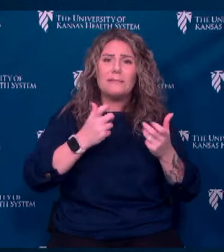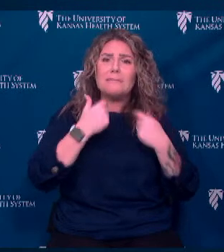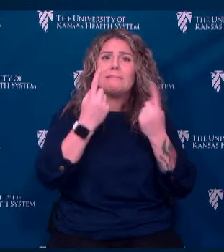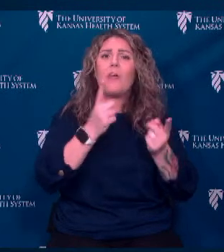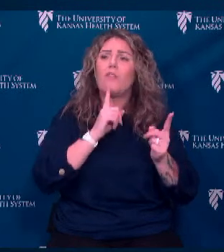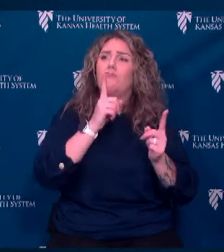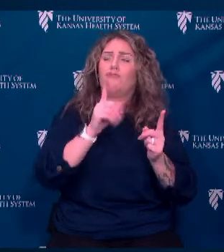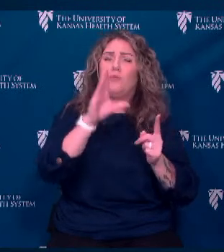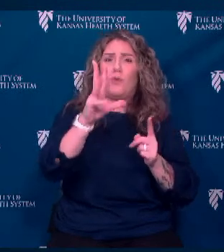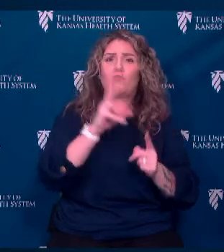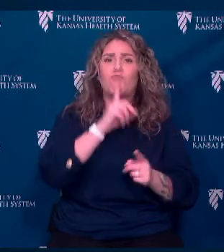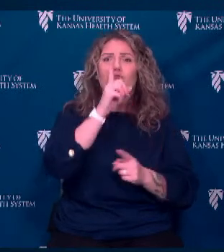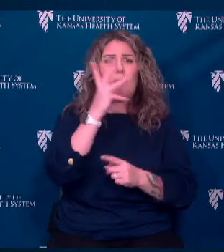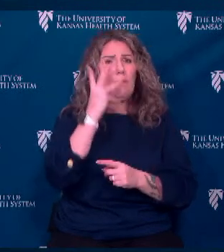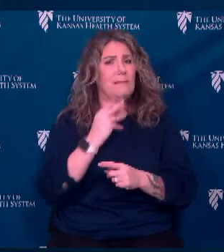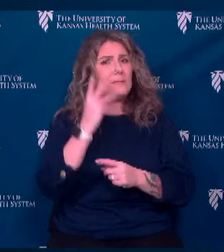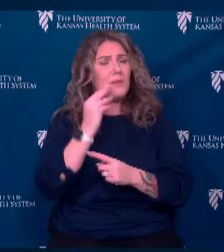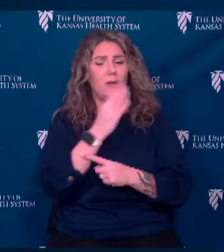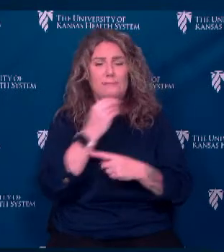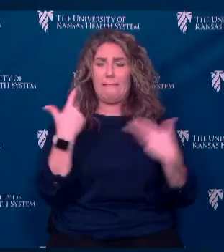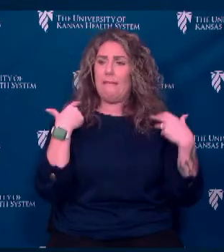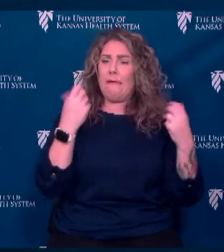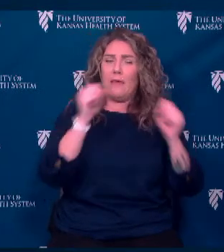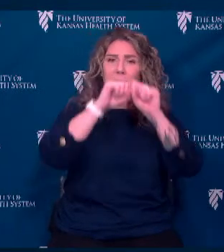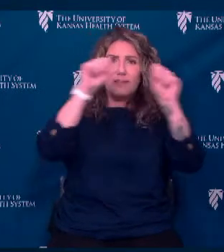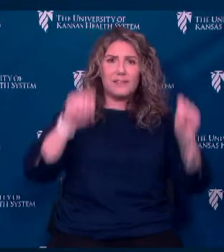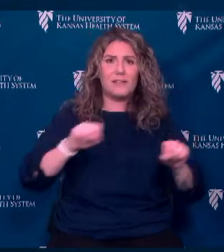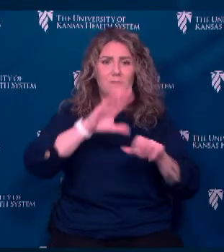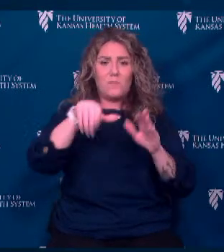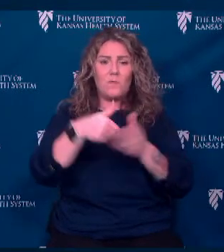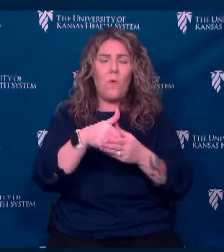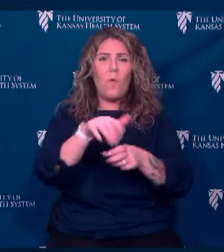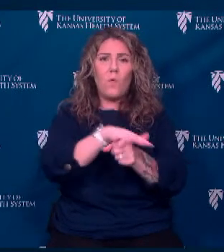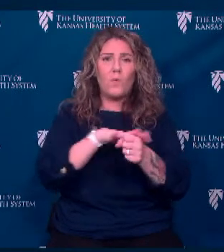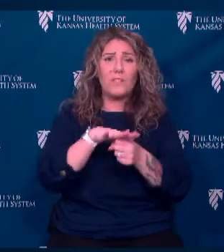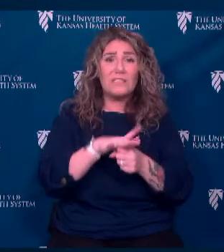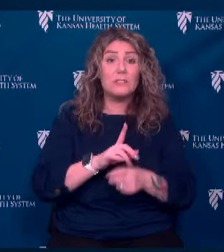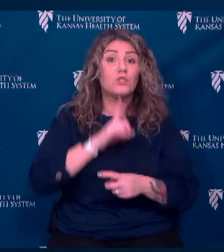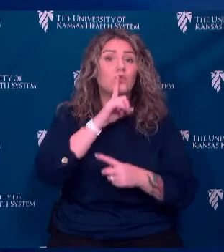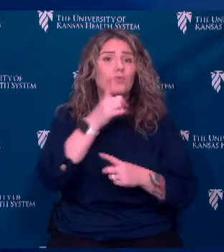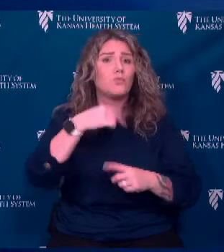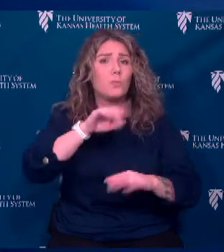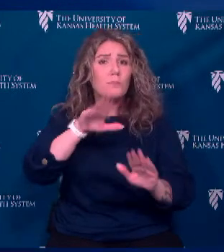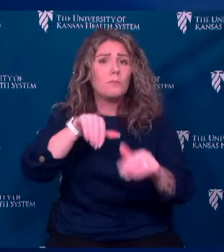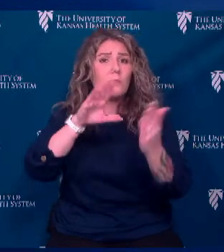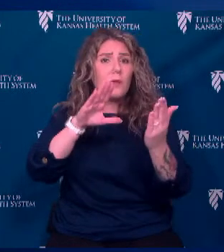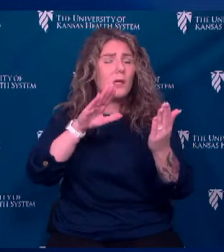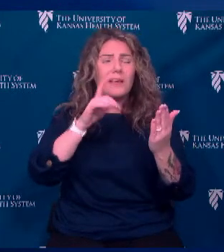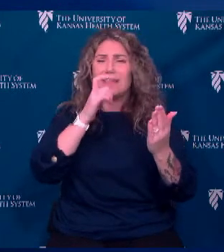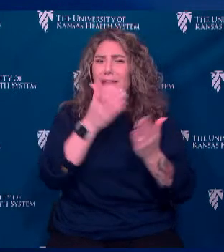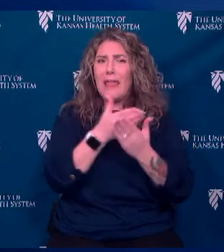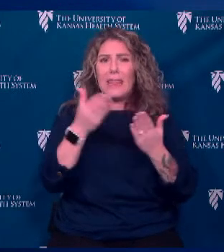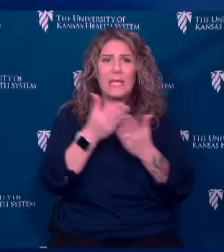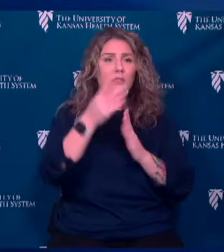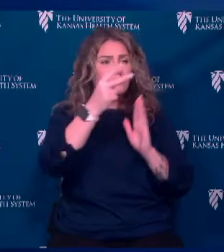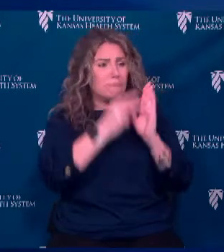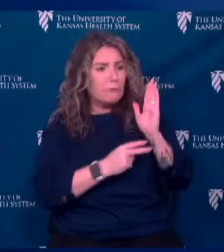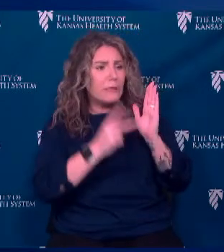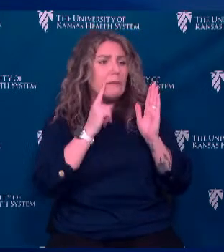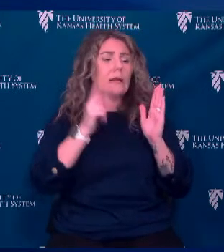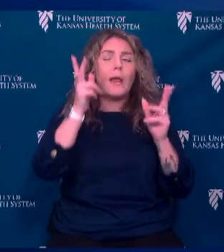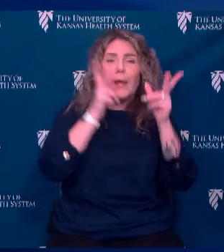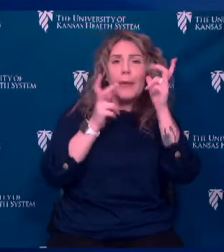in their hospitals and health systems across our region. This is the truth that we face. It's not the stuff that you may read or hear